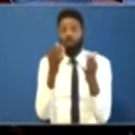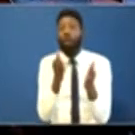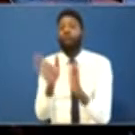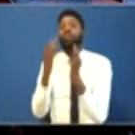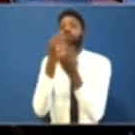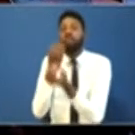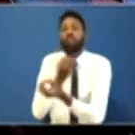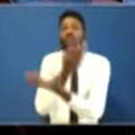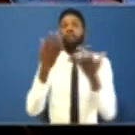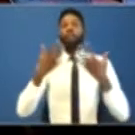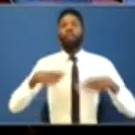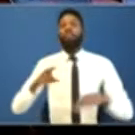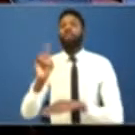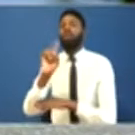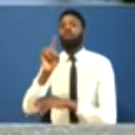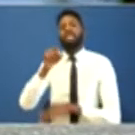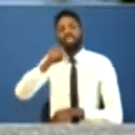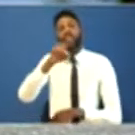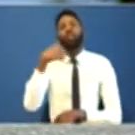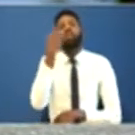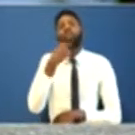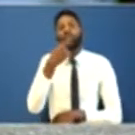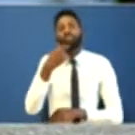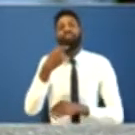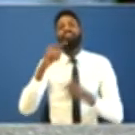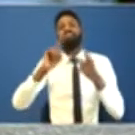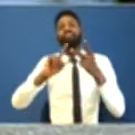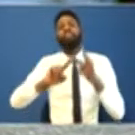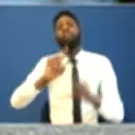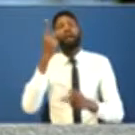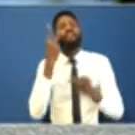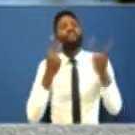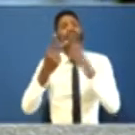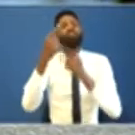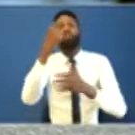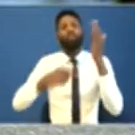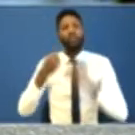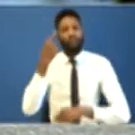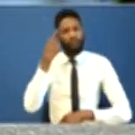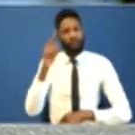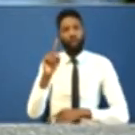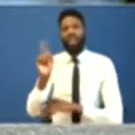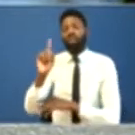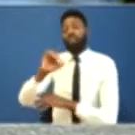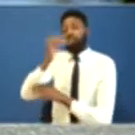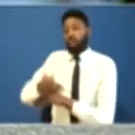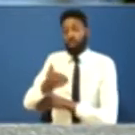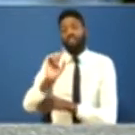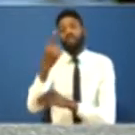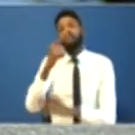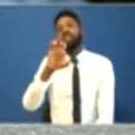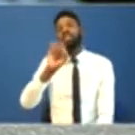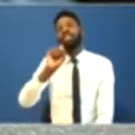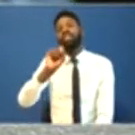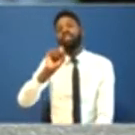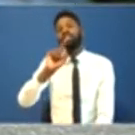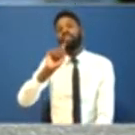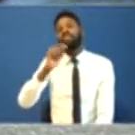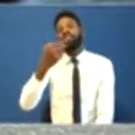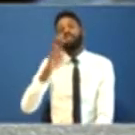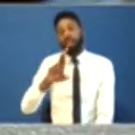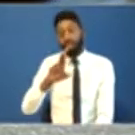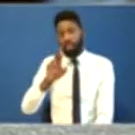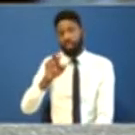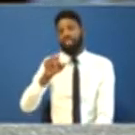nairobians who you are and what your vision for this city is i'll begin with you esther warruga in